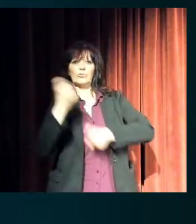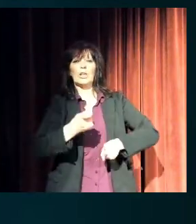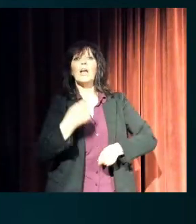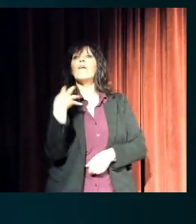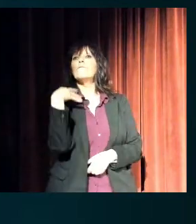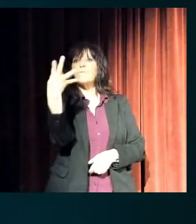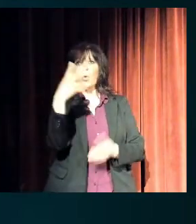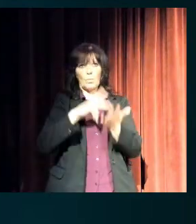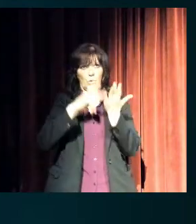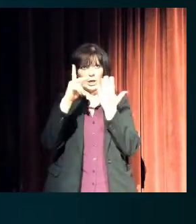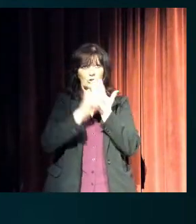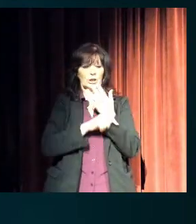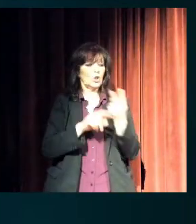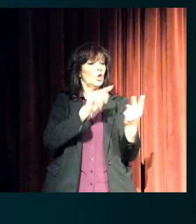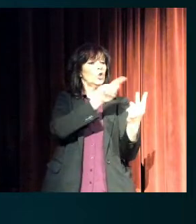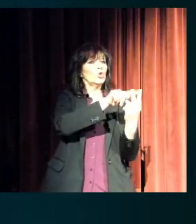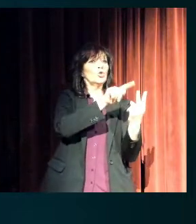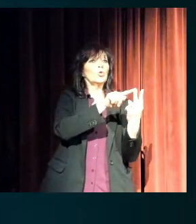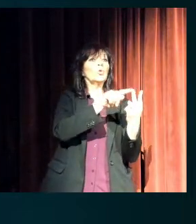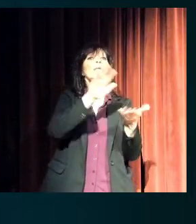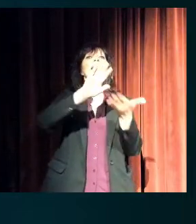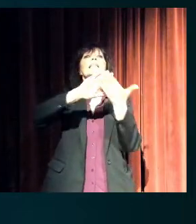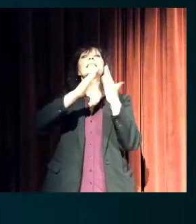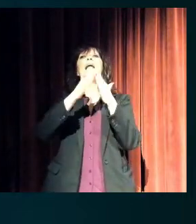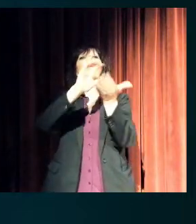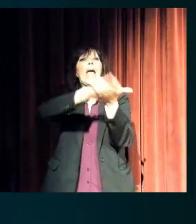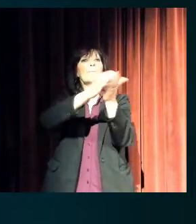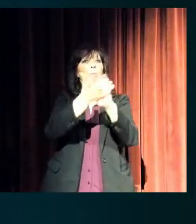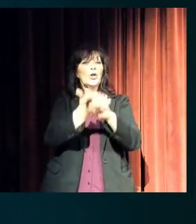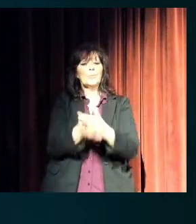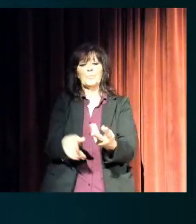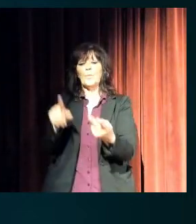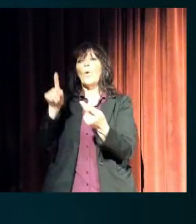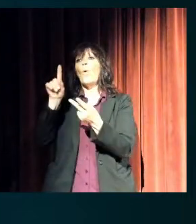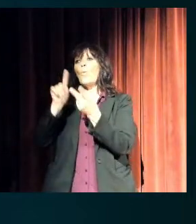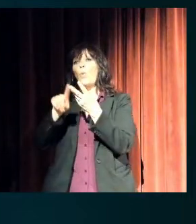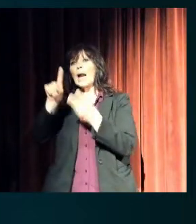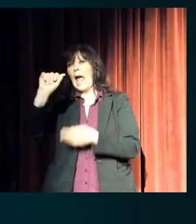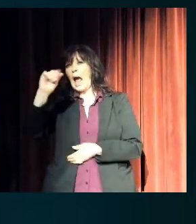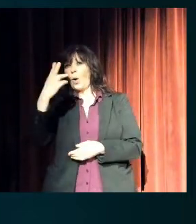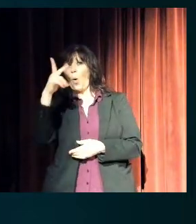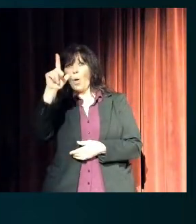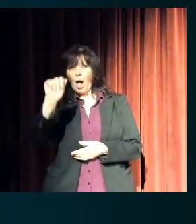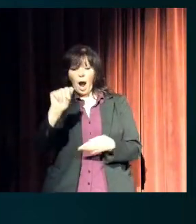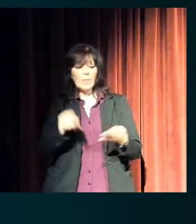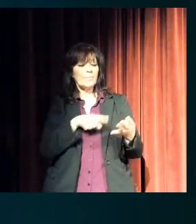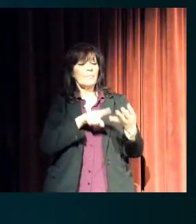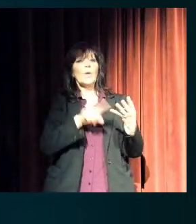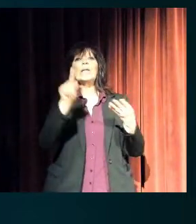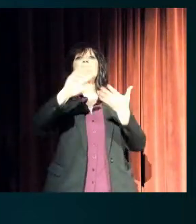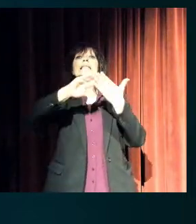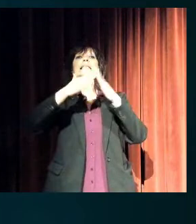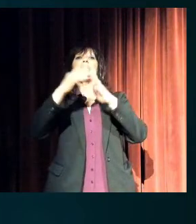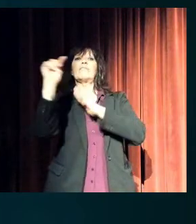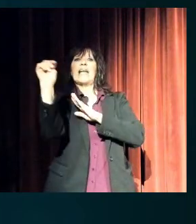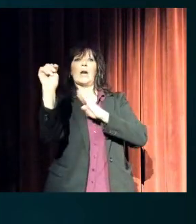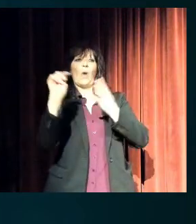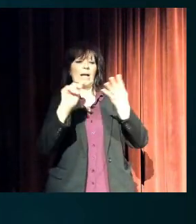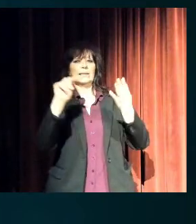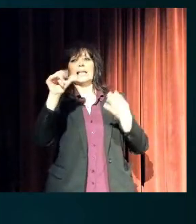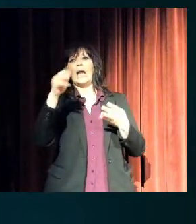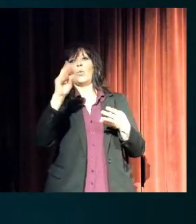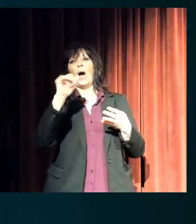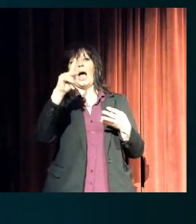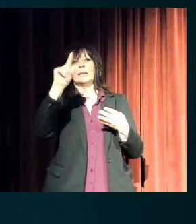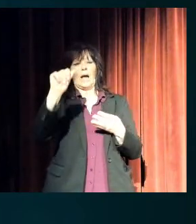4 projects, 2 in the town of Hamburg, 1 in the village of Angola, and 1 in the city of Tonawanda.